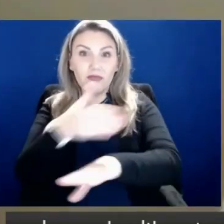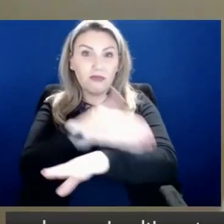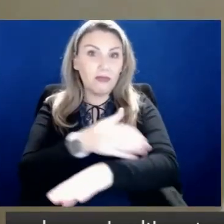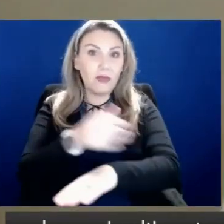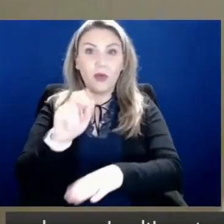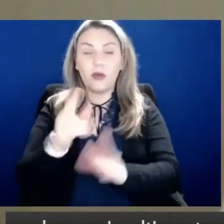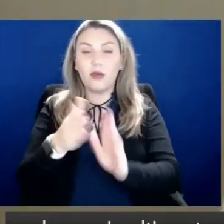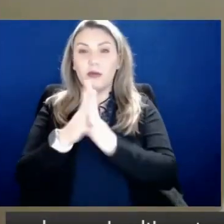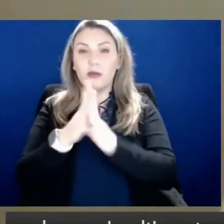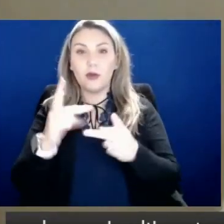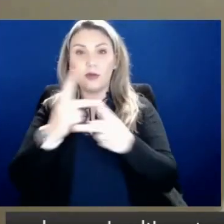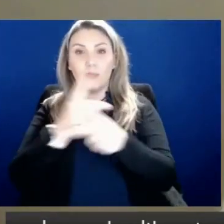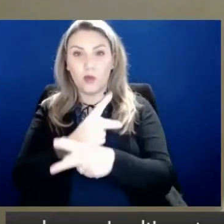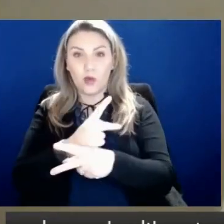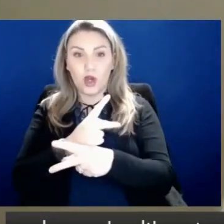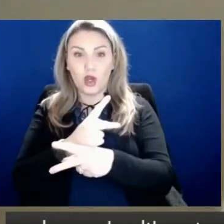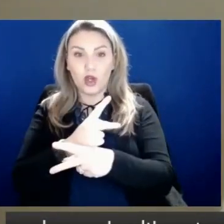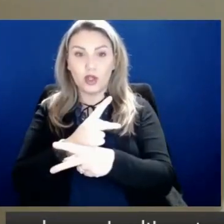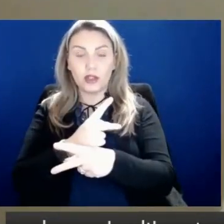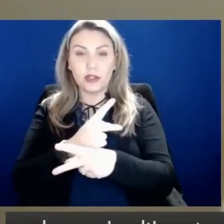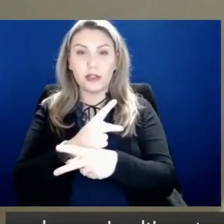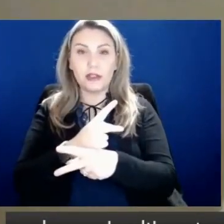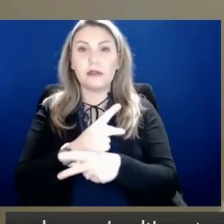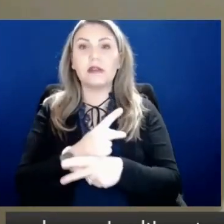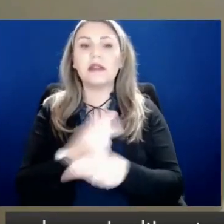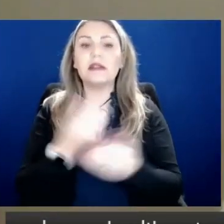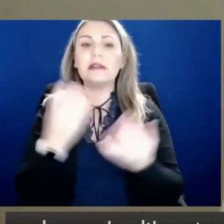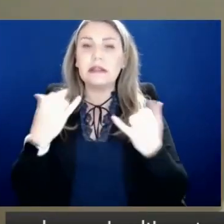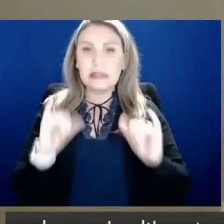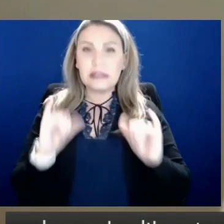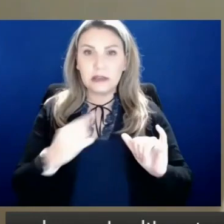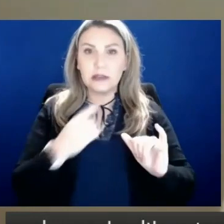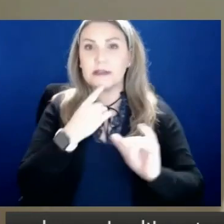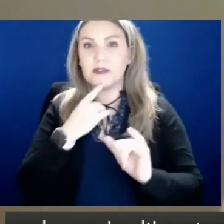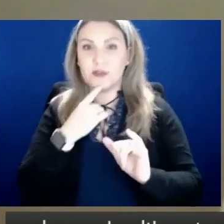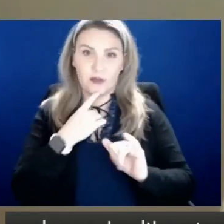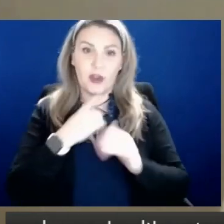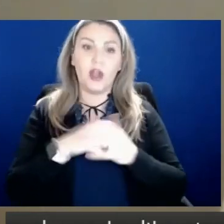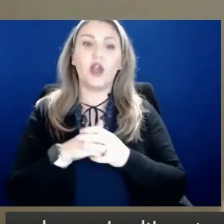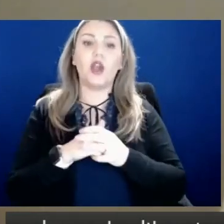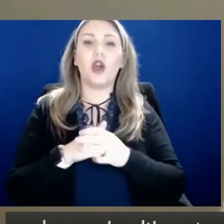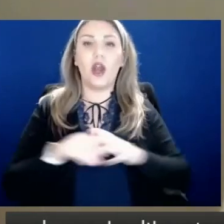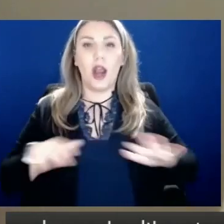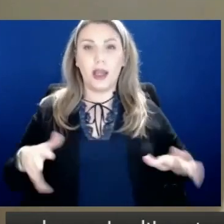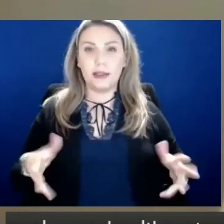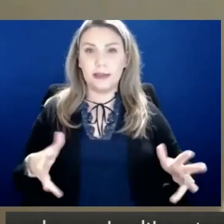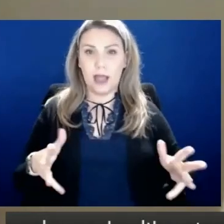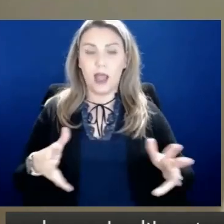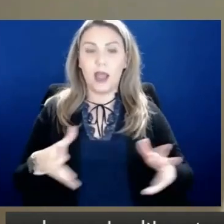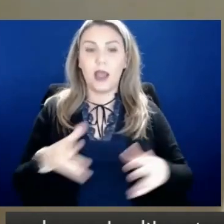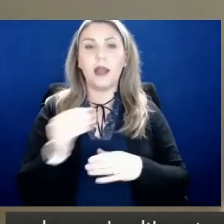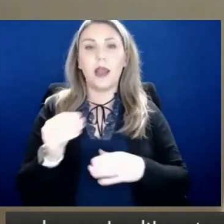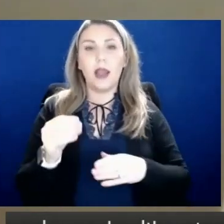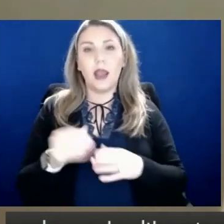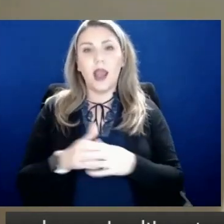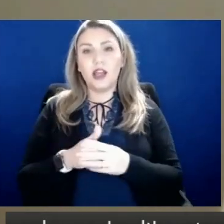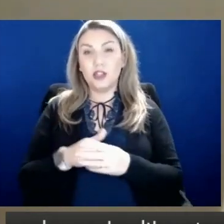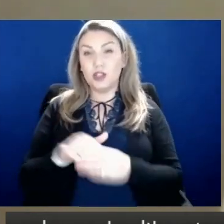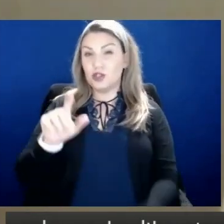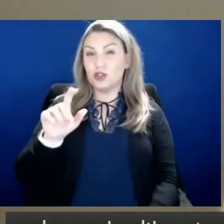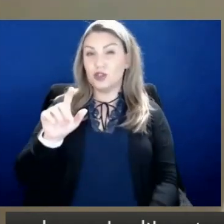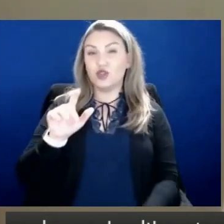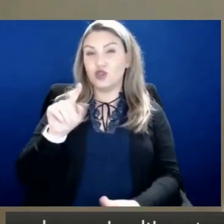So I still have the severe anxiety and depression. The tremors were getting better now that I'm